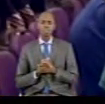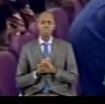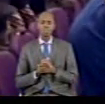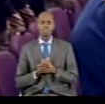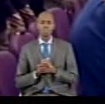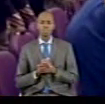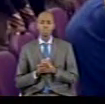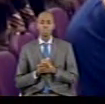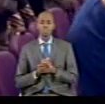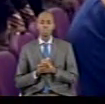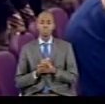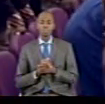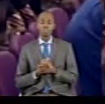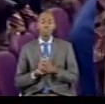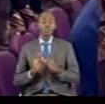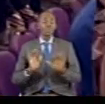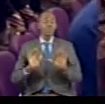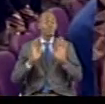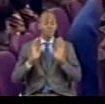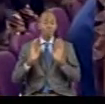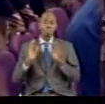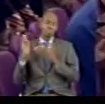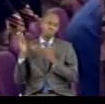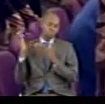Fear causes depression.